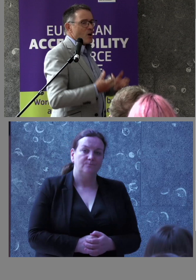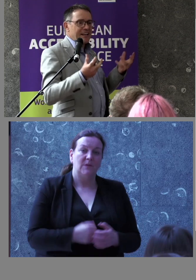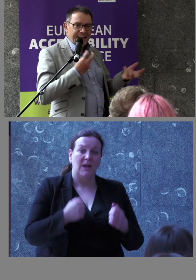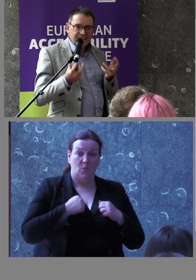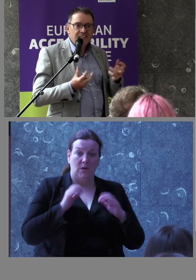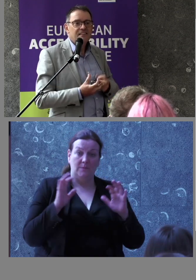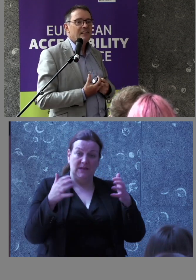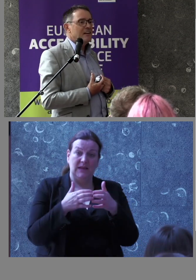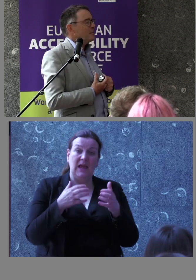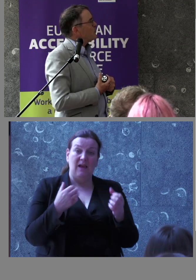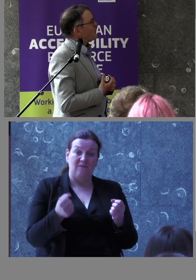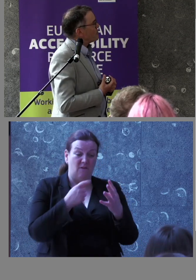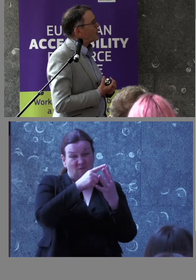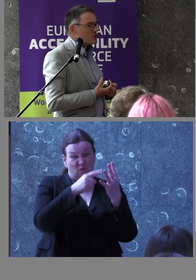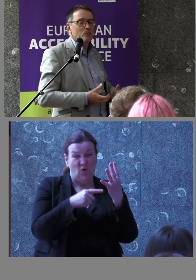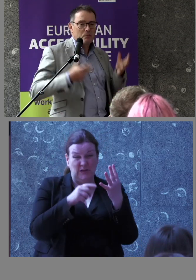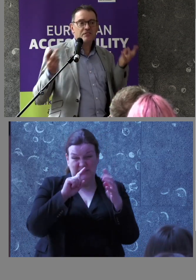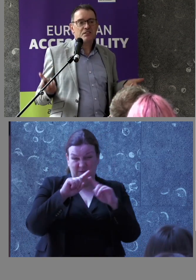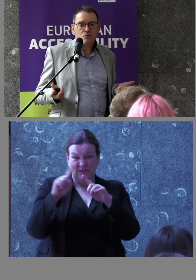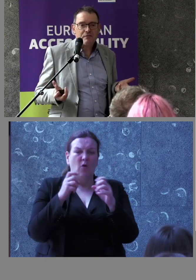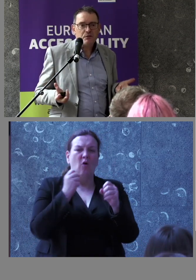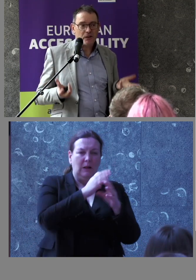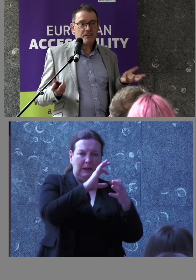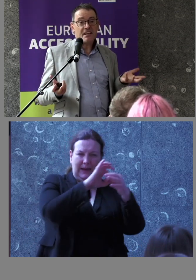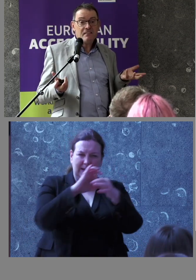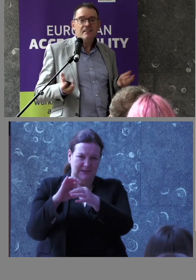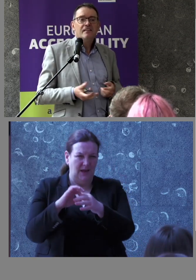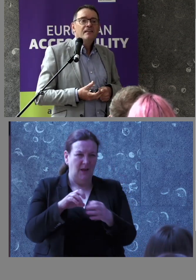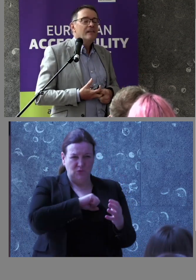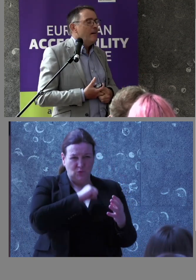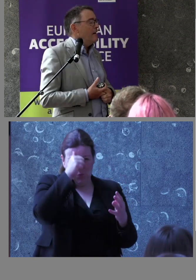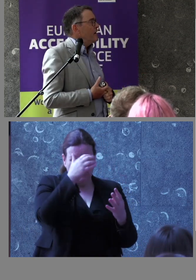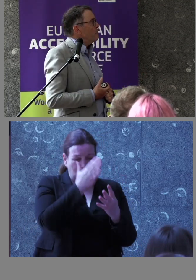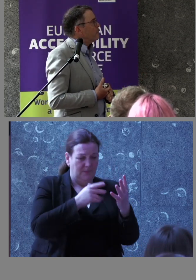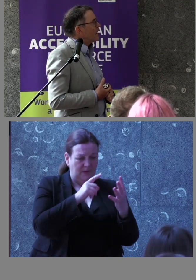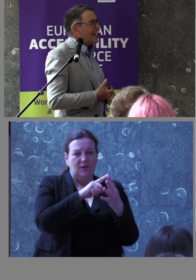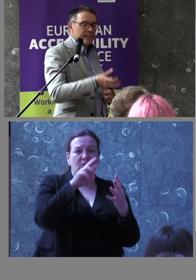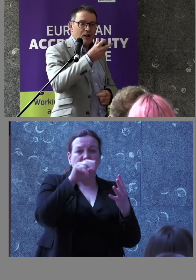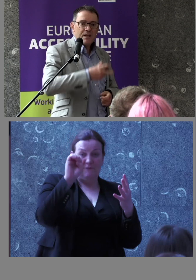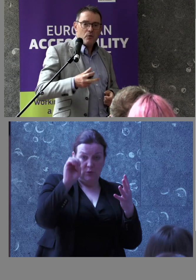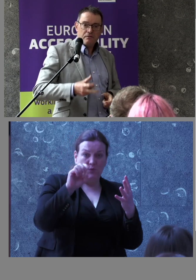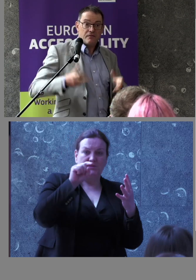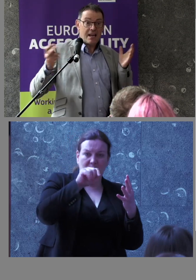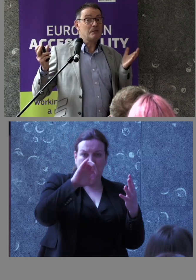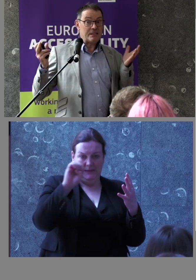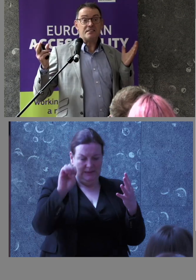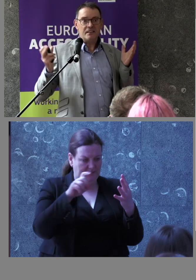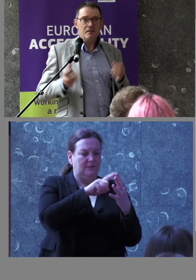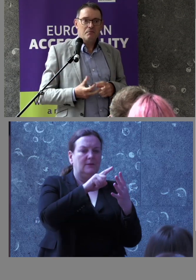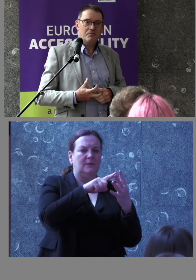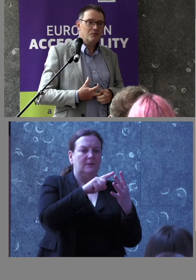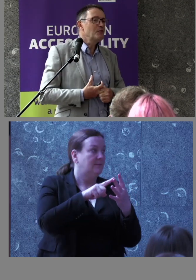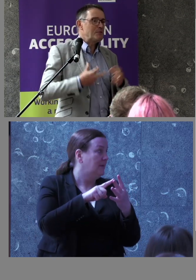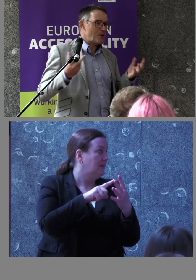of the country's income is coming through revenue systems. So our online presence and our B2B services are really,